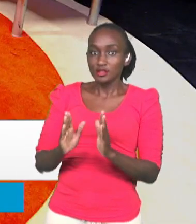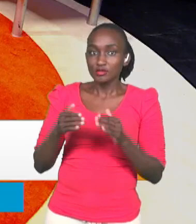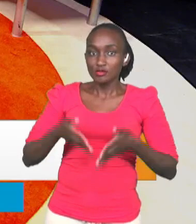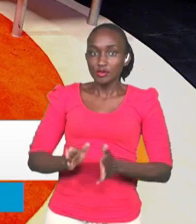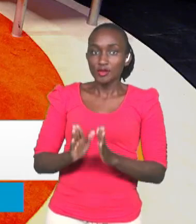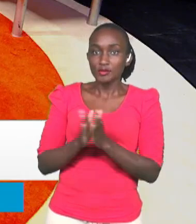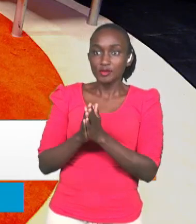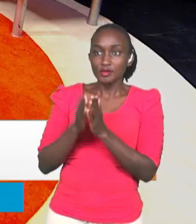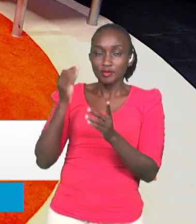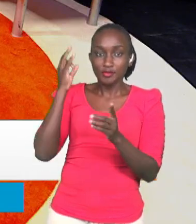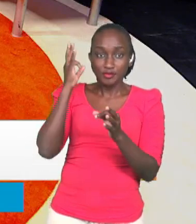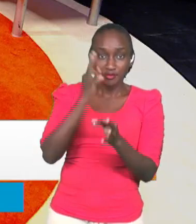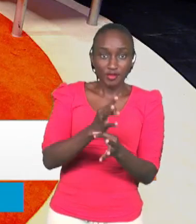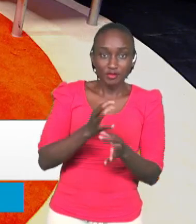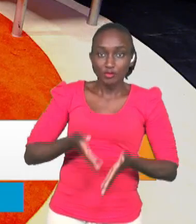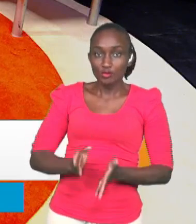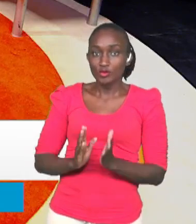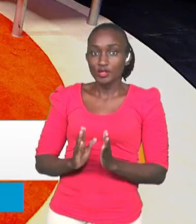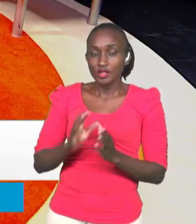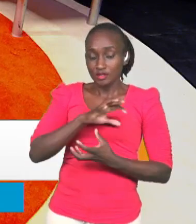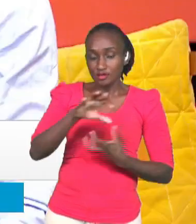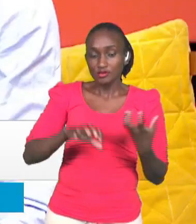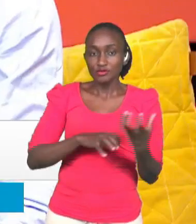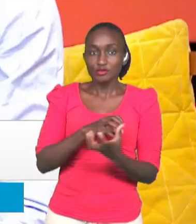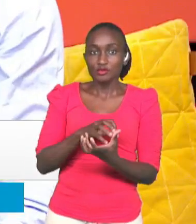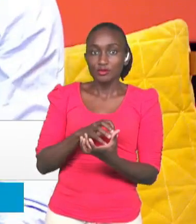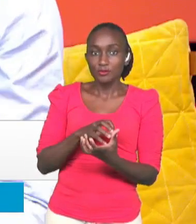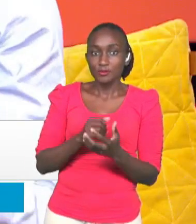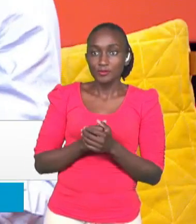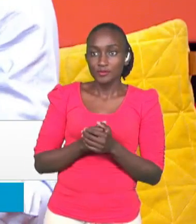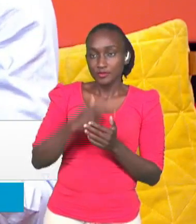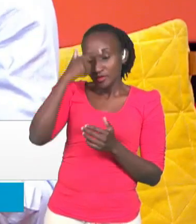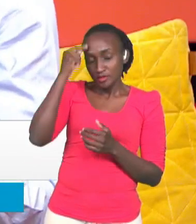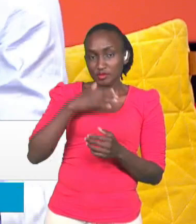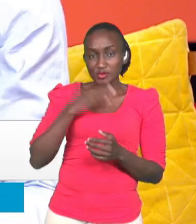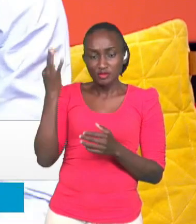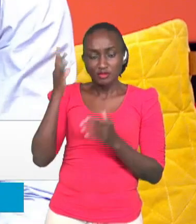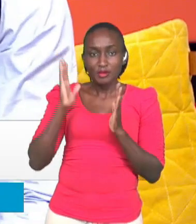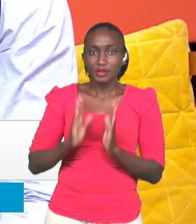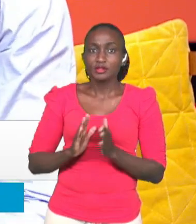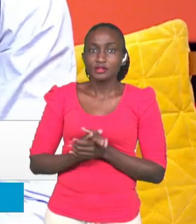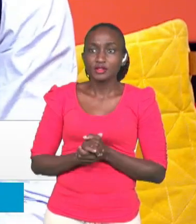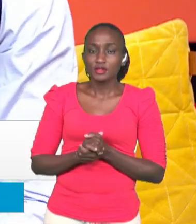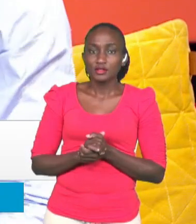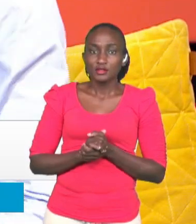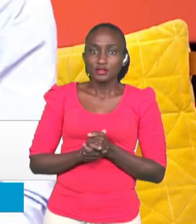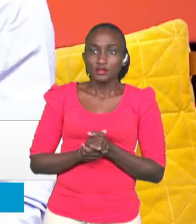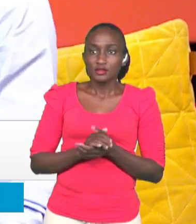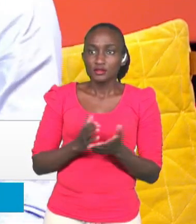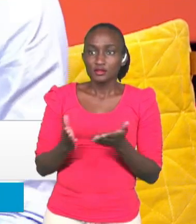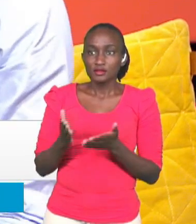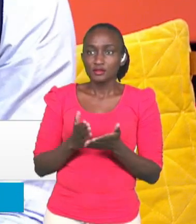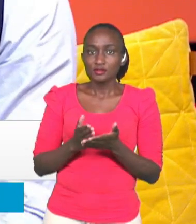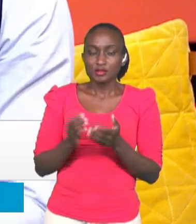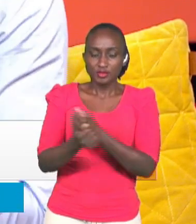faith angle. It's just kind of confusing also, because I'm a pastor. I should be kind of immune to so